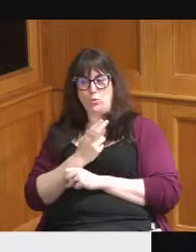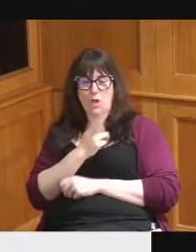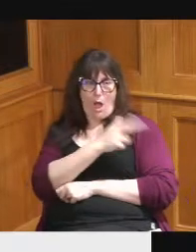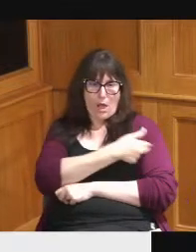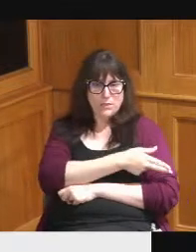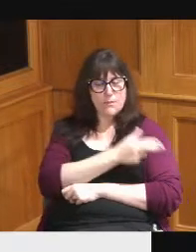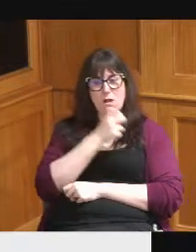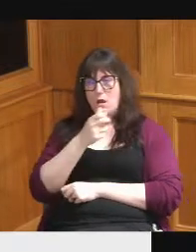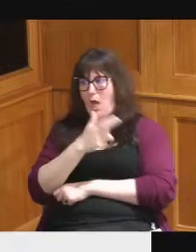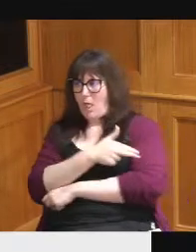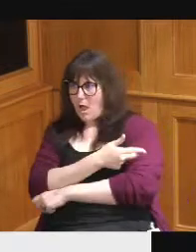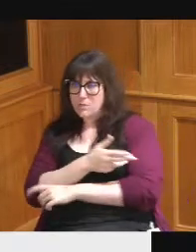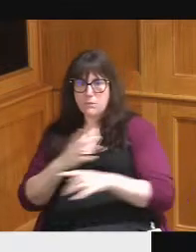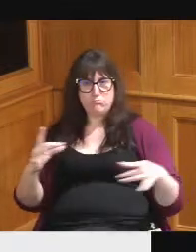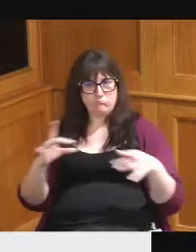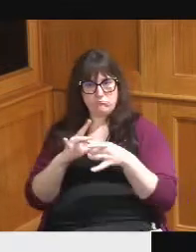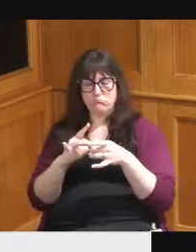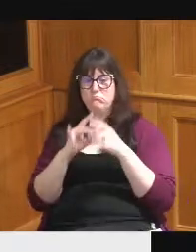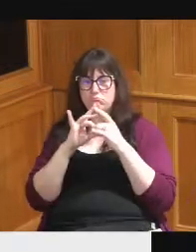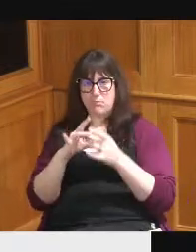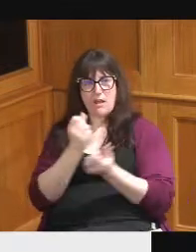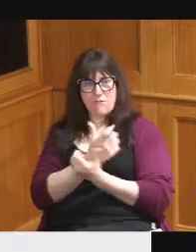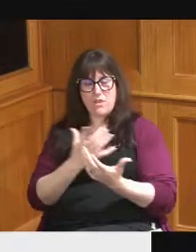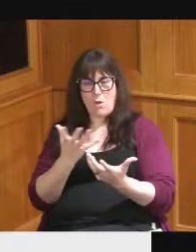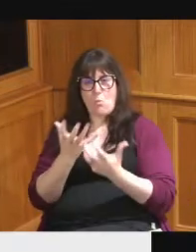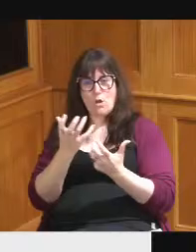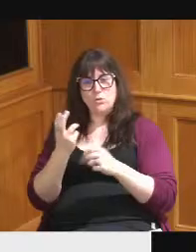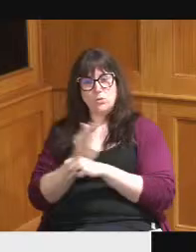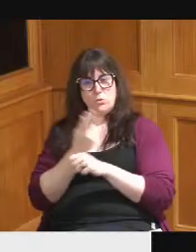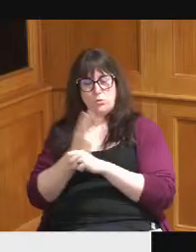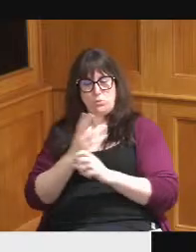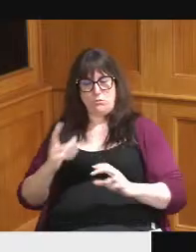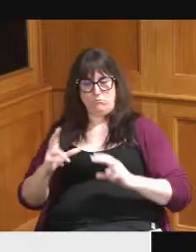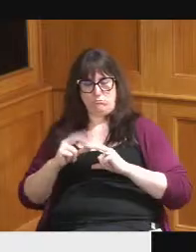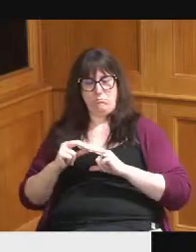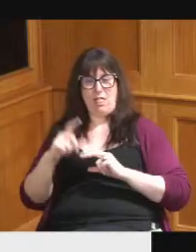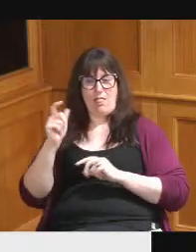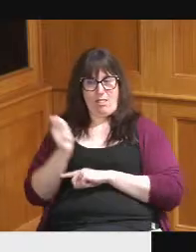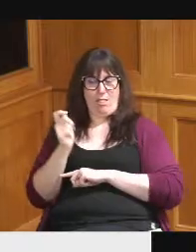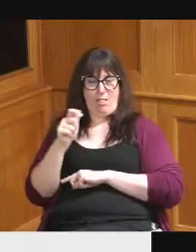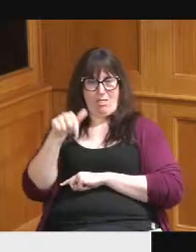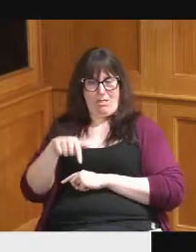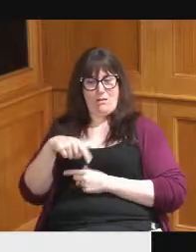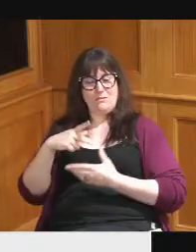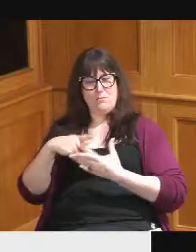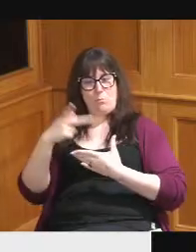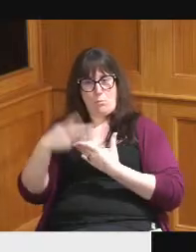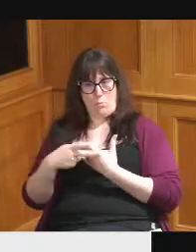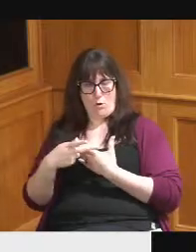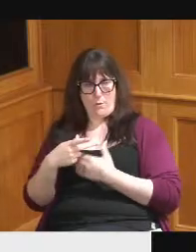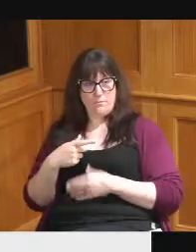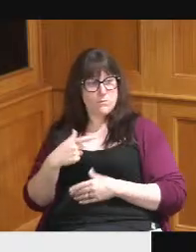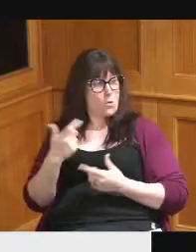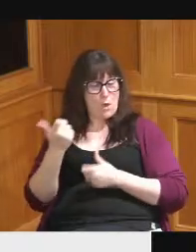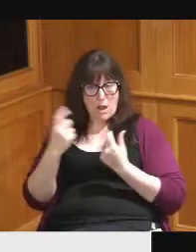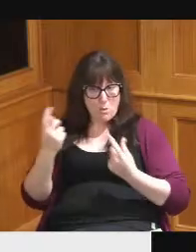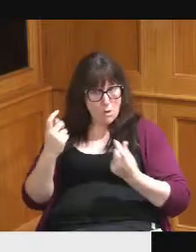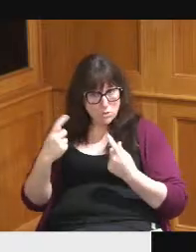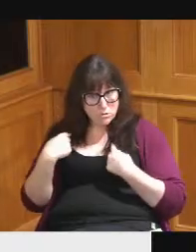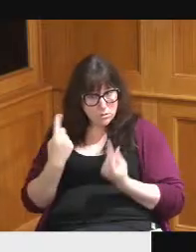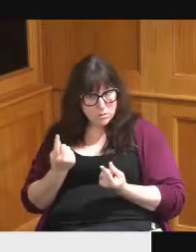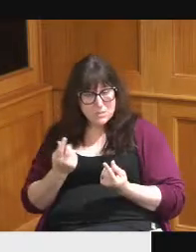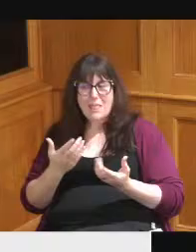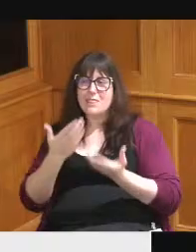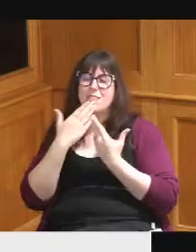stakeholders in that effort. So with that, would like to take any questions that you may have. And again, thank you